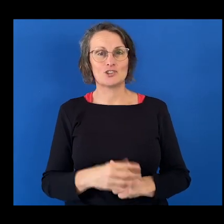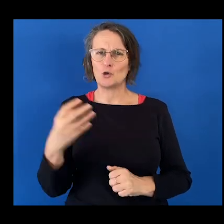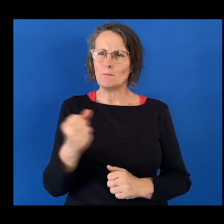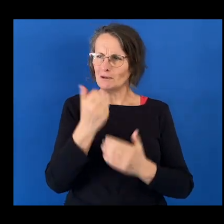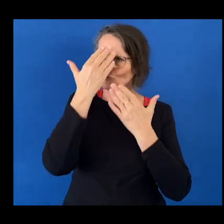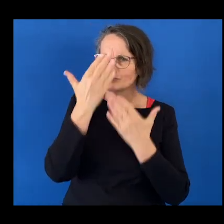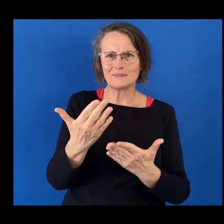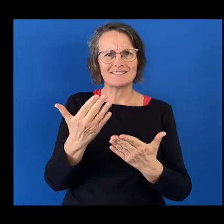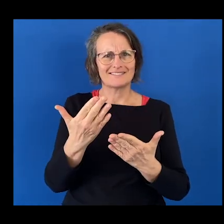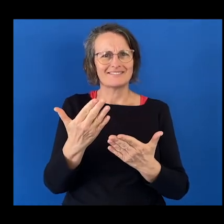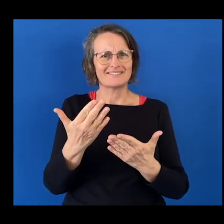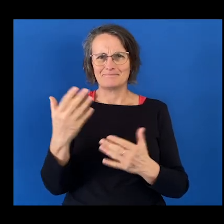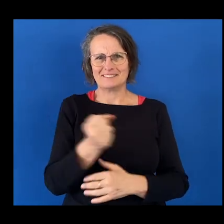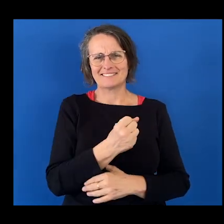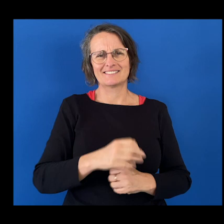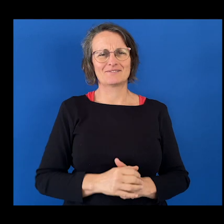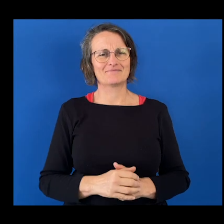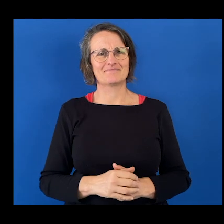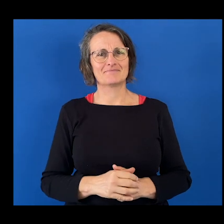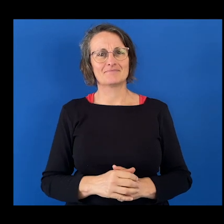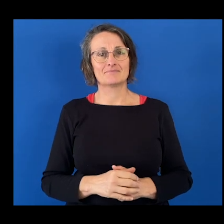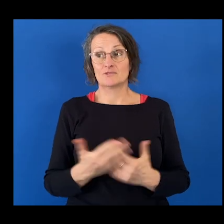respect. So the whole manner of